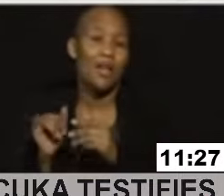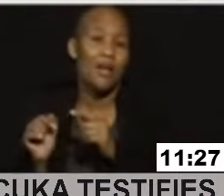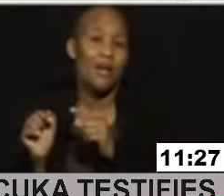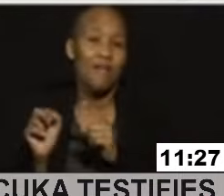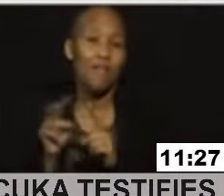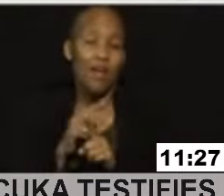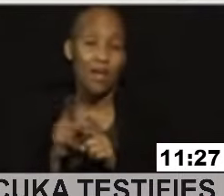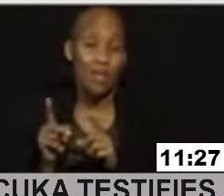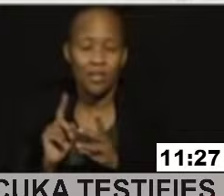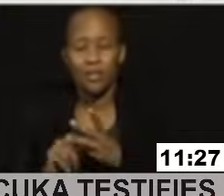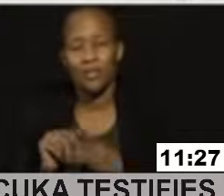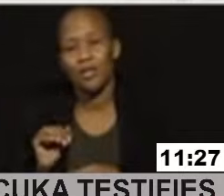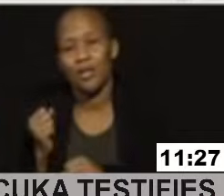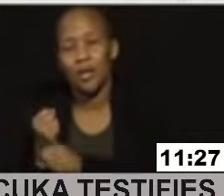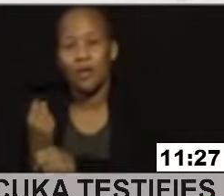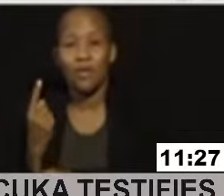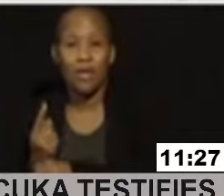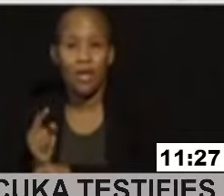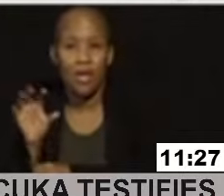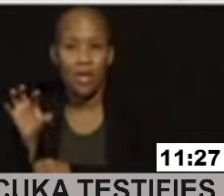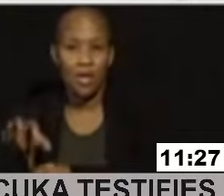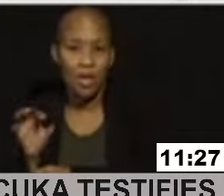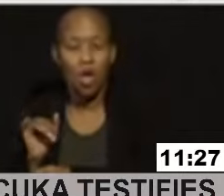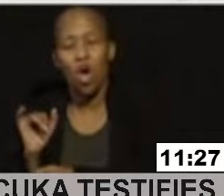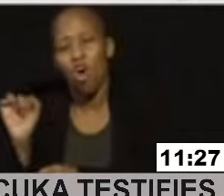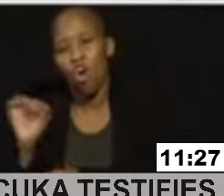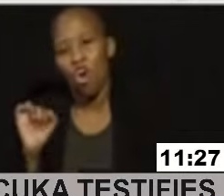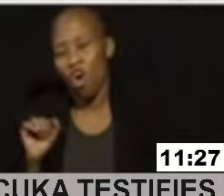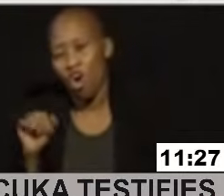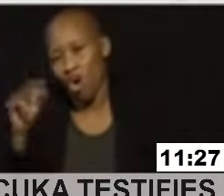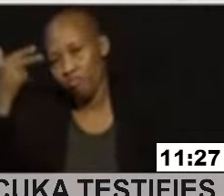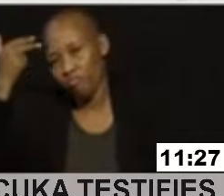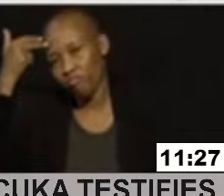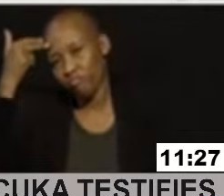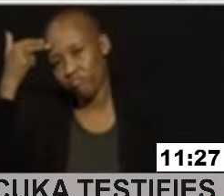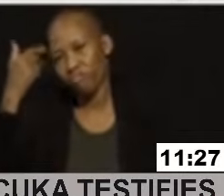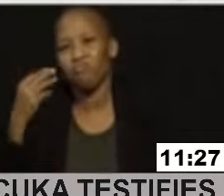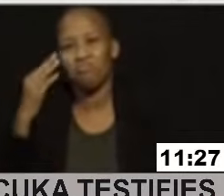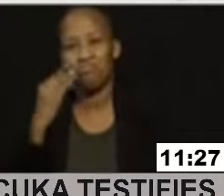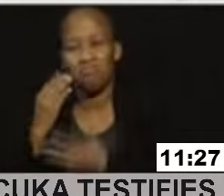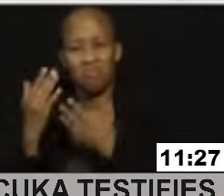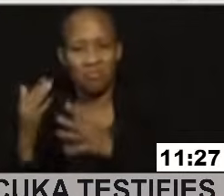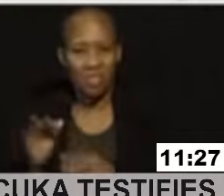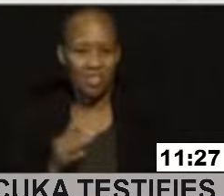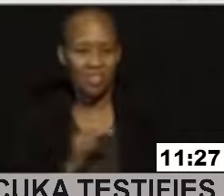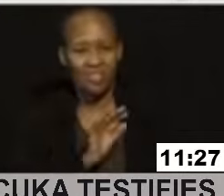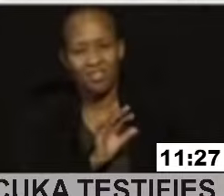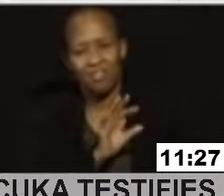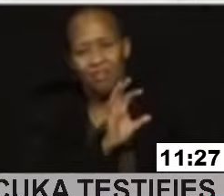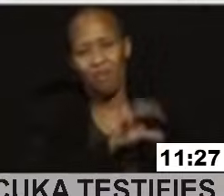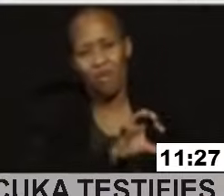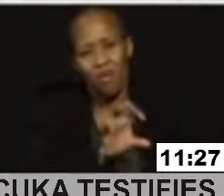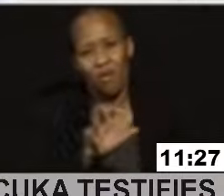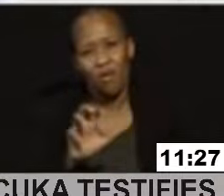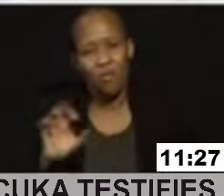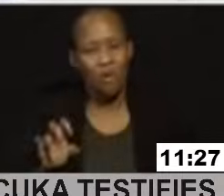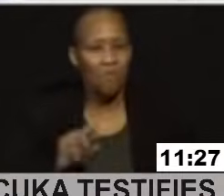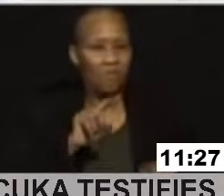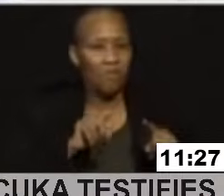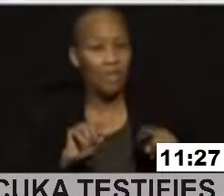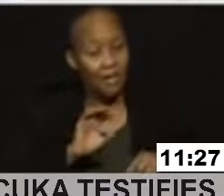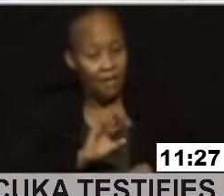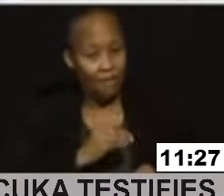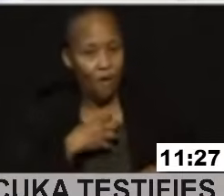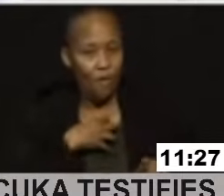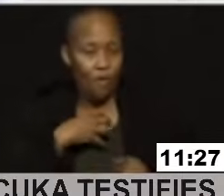Gauteng experienced a high level of car hijacking. Can you, against that, give the Commission a feel for